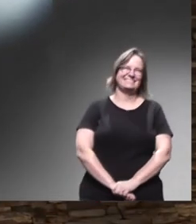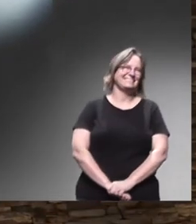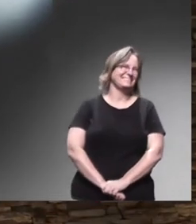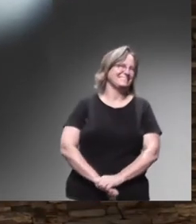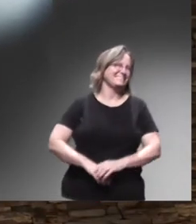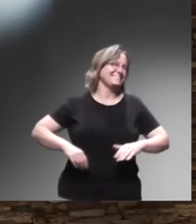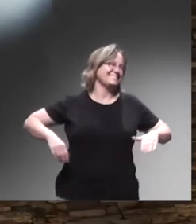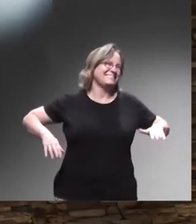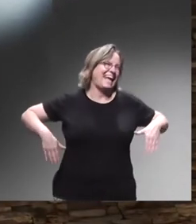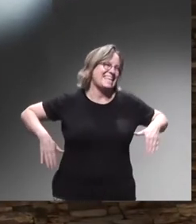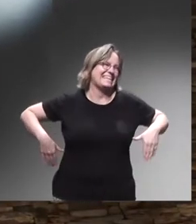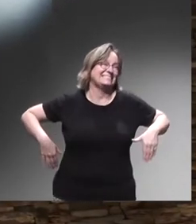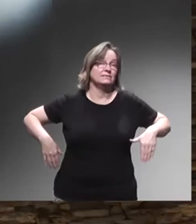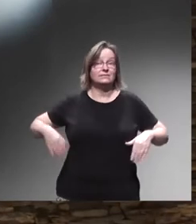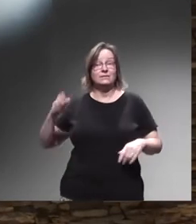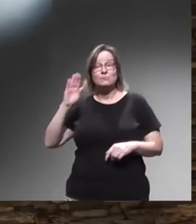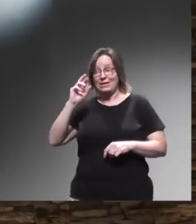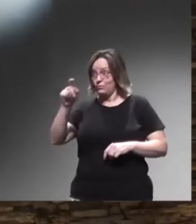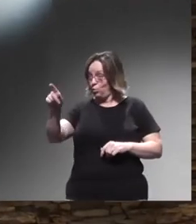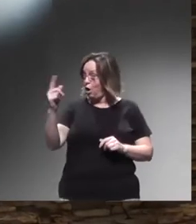You're not welcome to come up here.